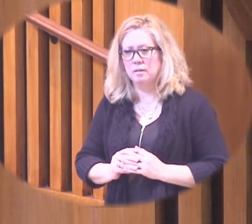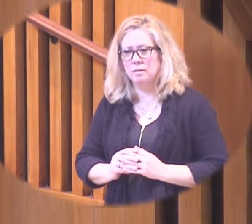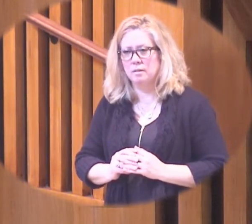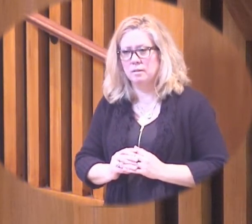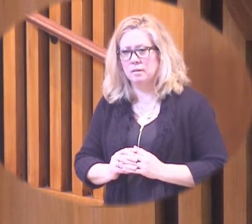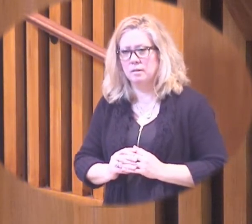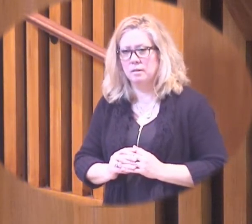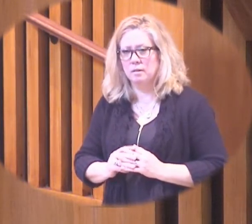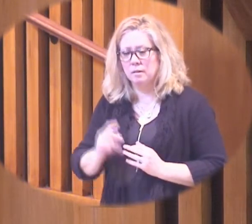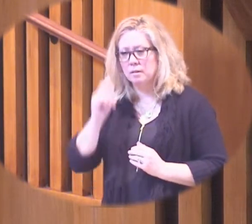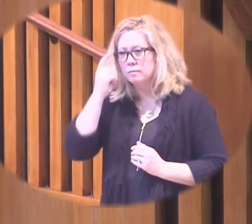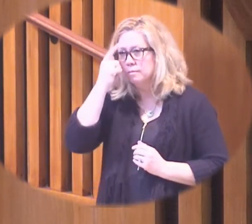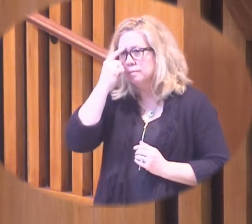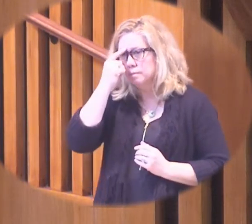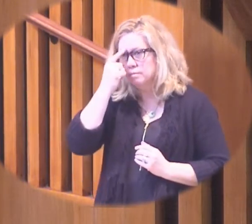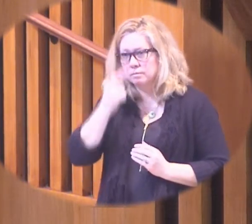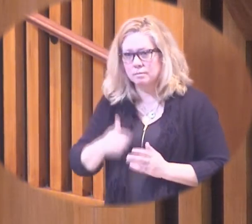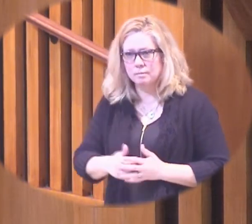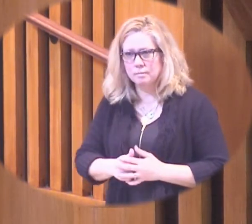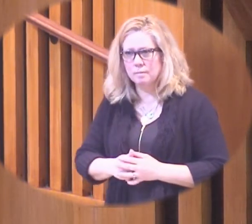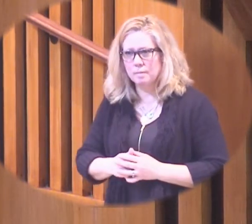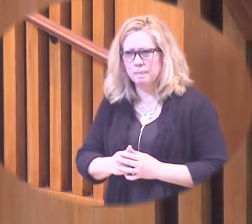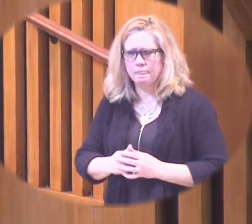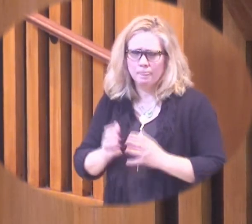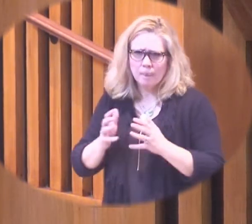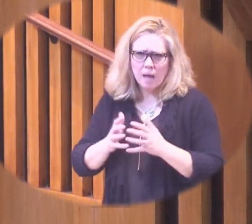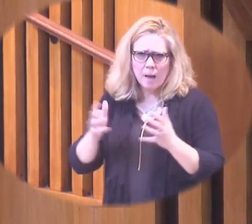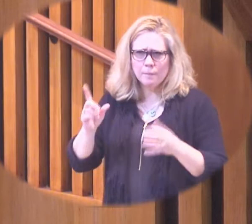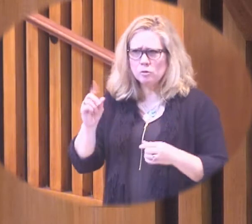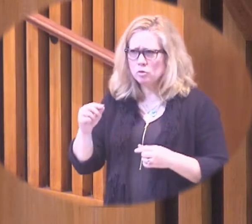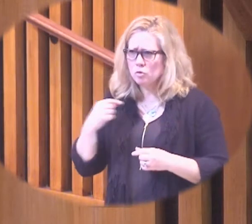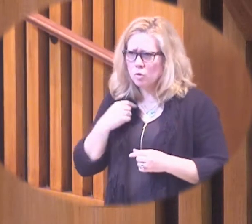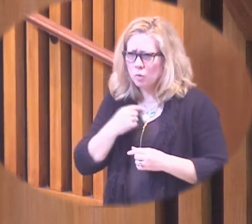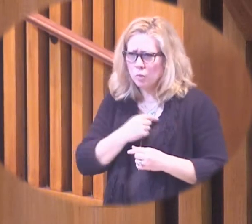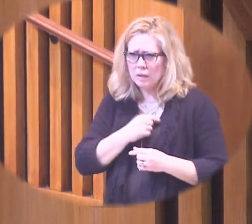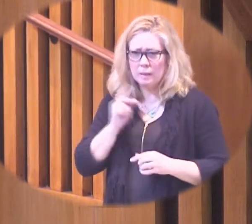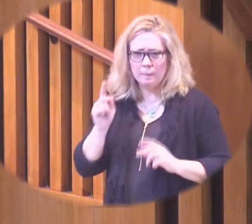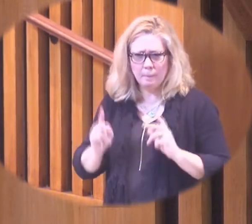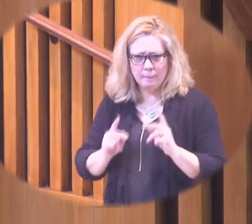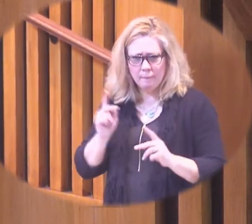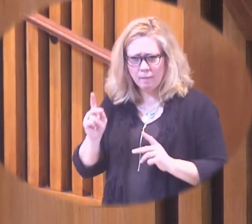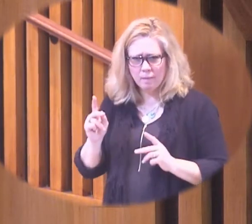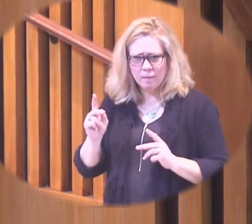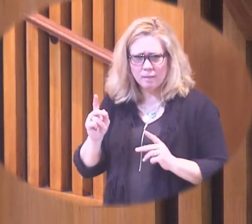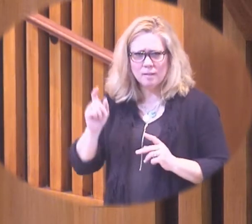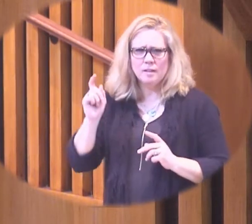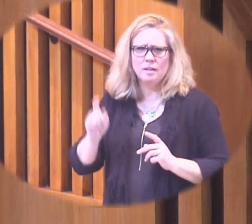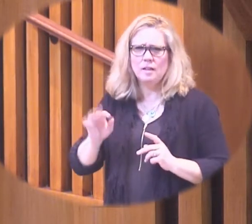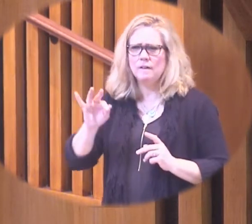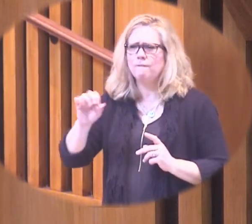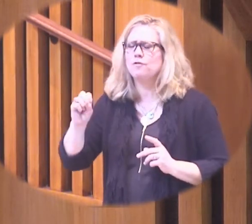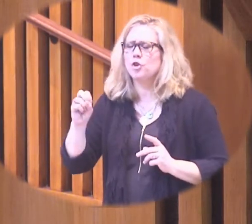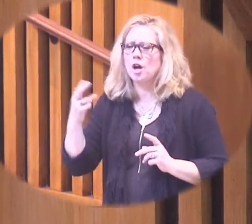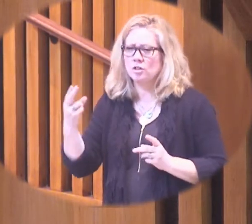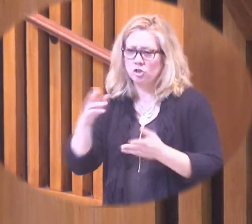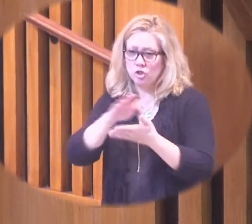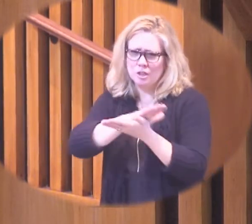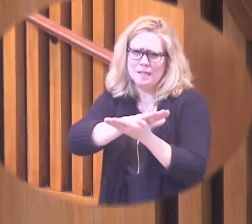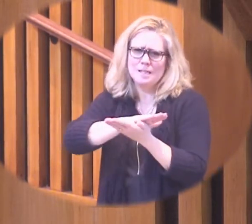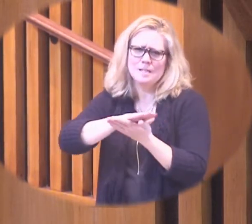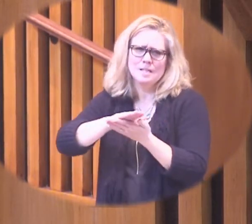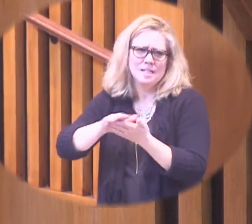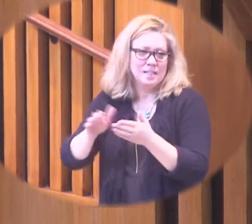How much, again, do we as individuals in our world need fresh, clean, sparkling water